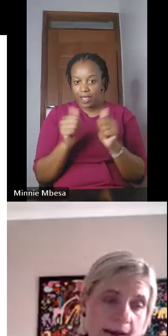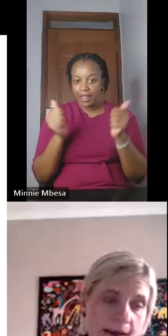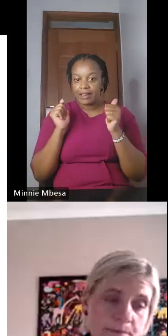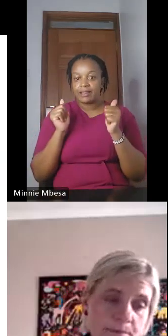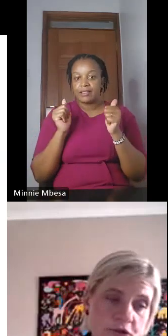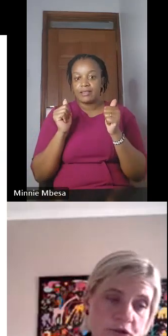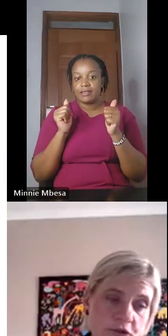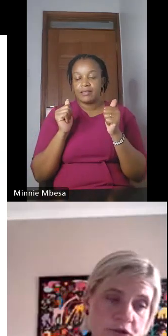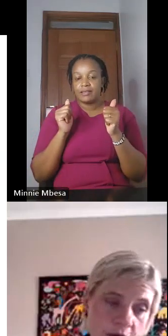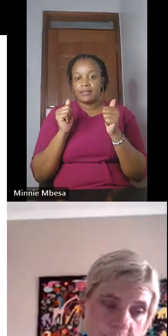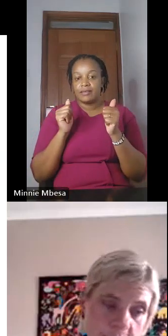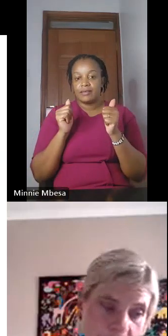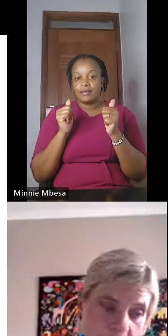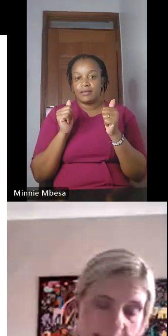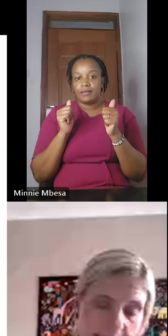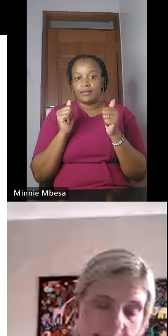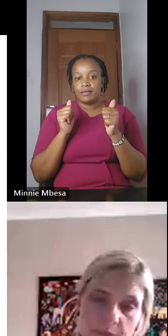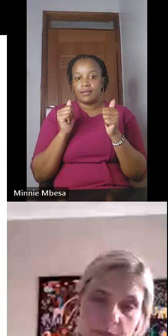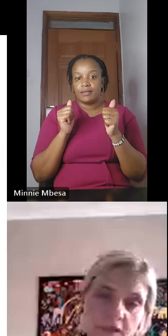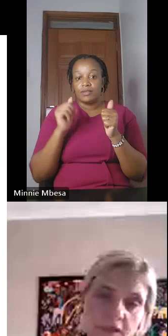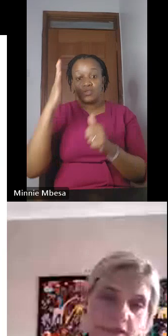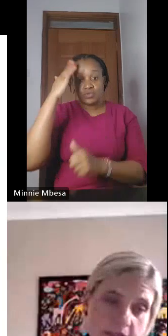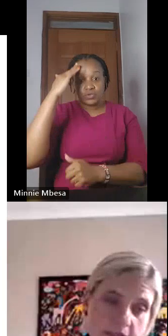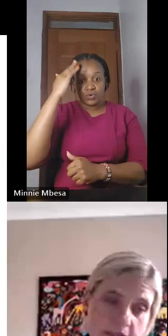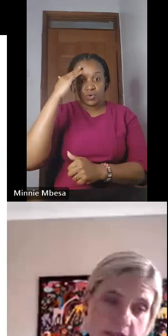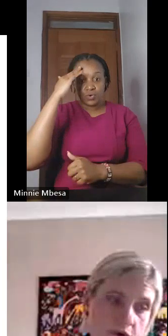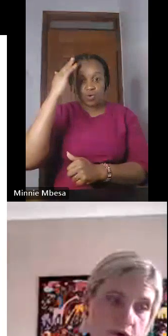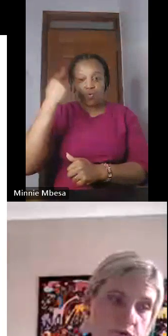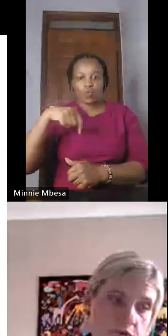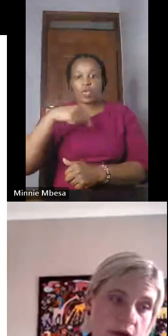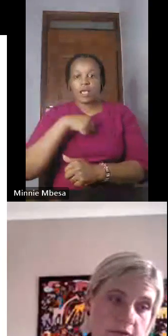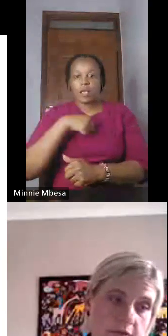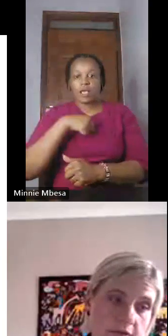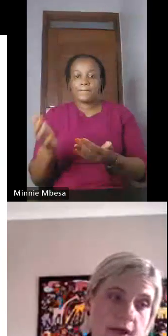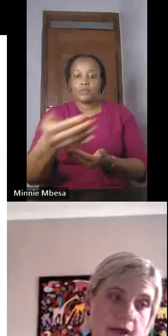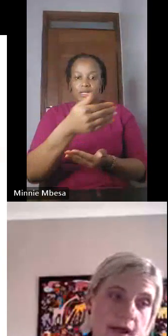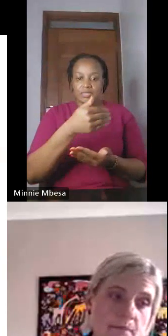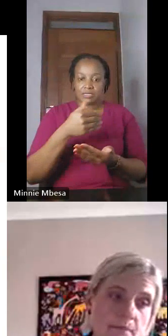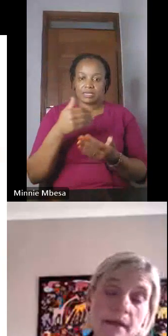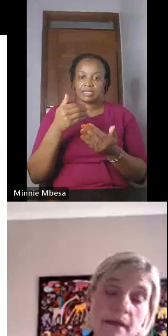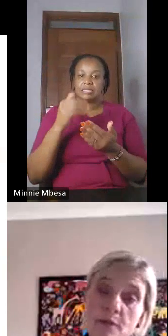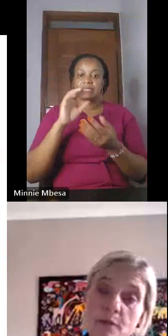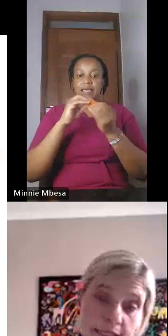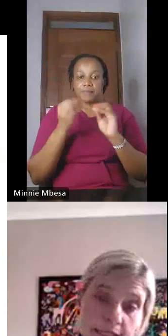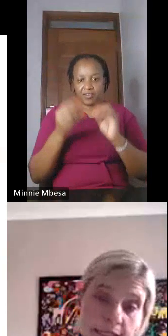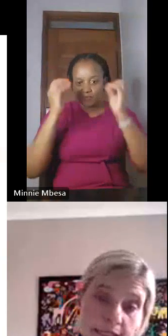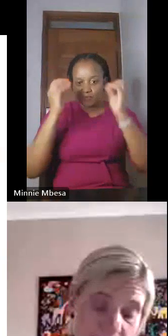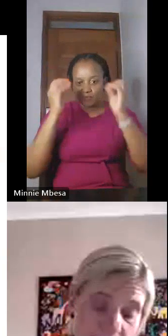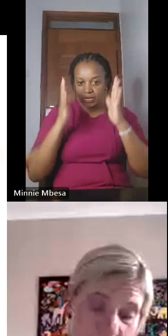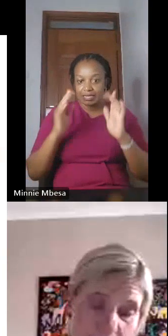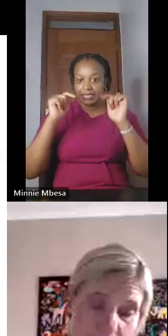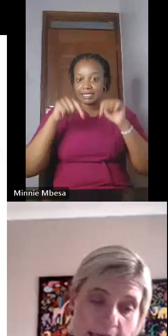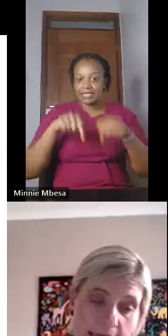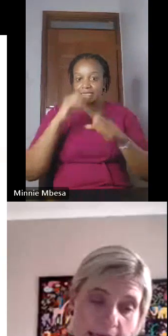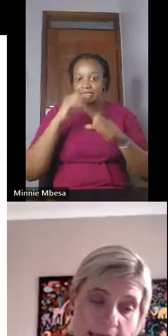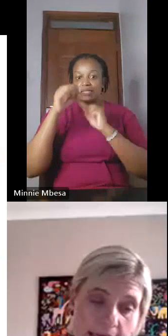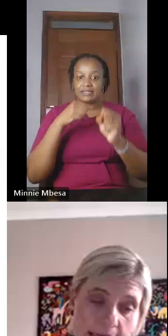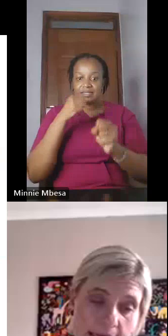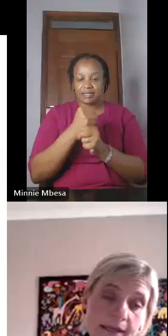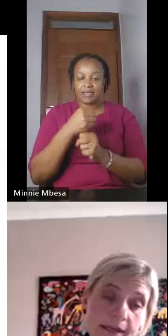head, we are mobilizing a number of scholars this year who have a mobility